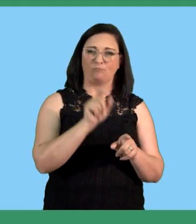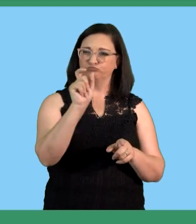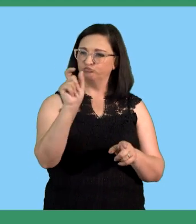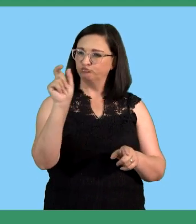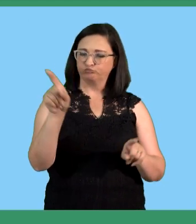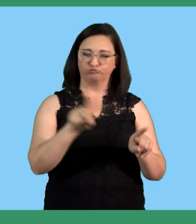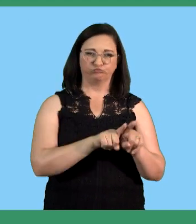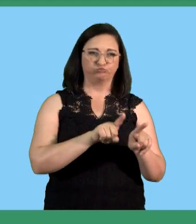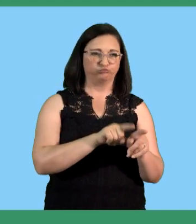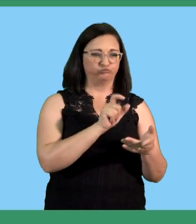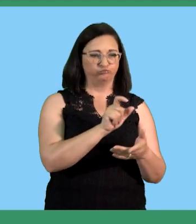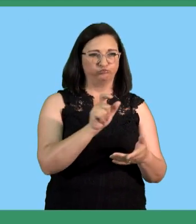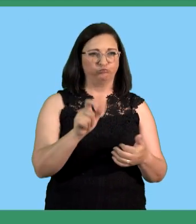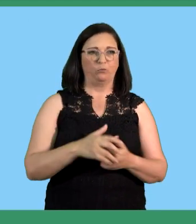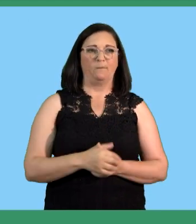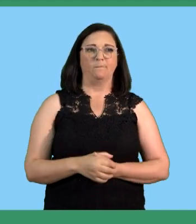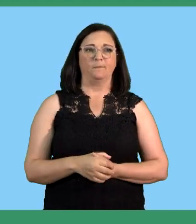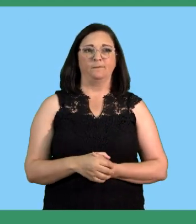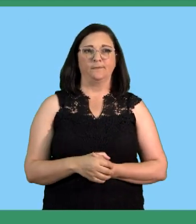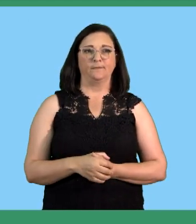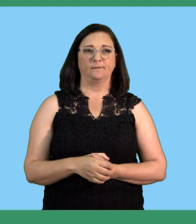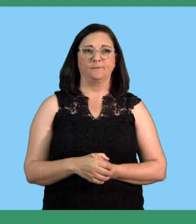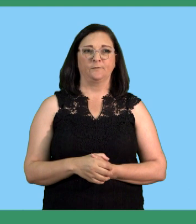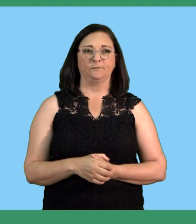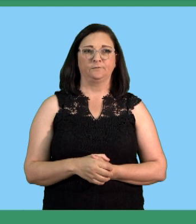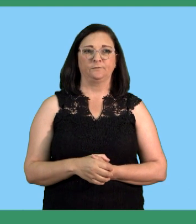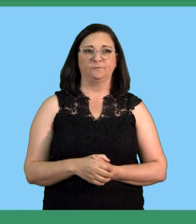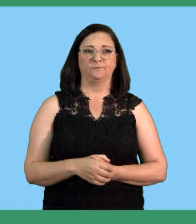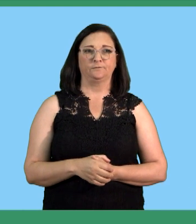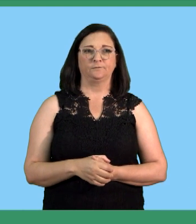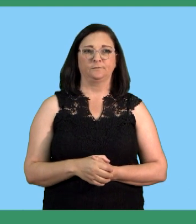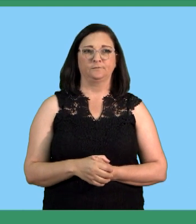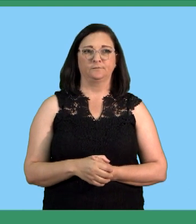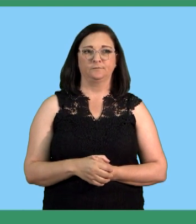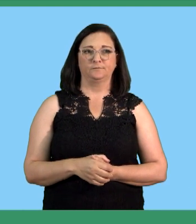behind. They are expected to generate